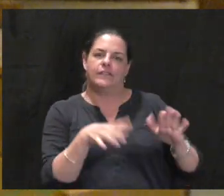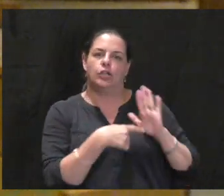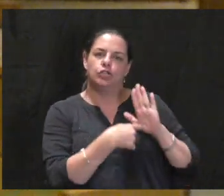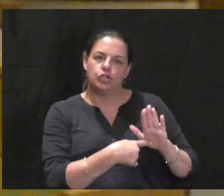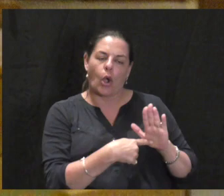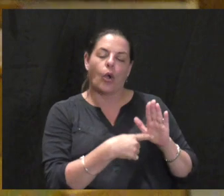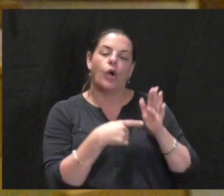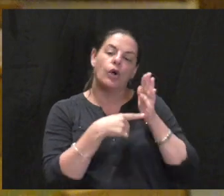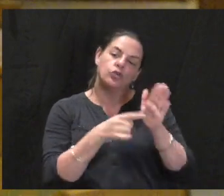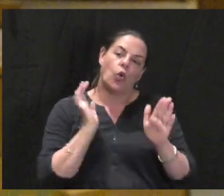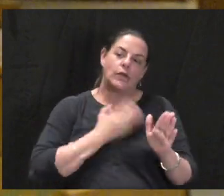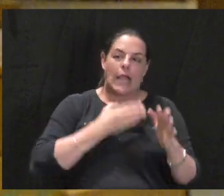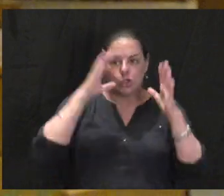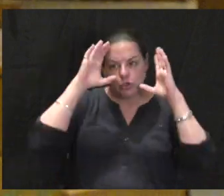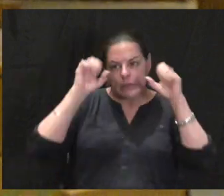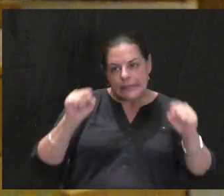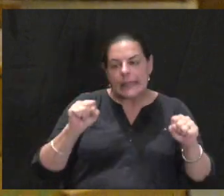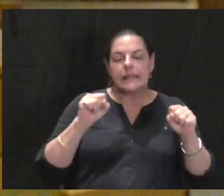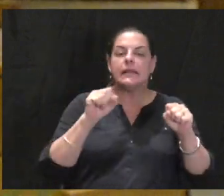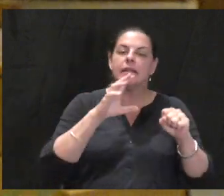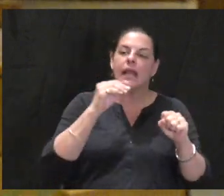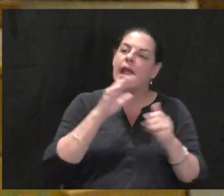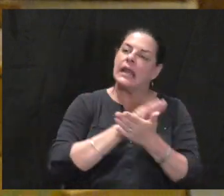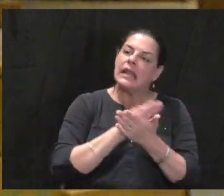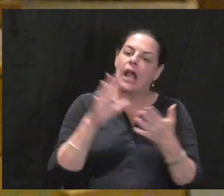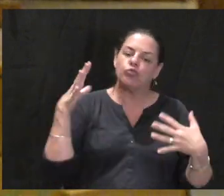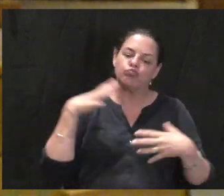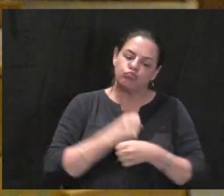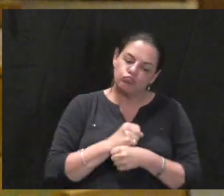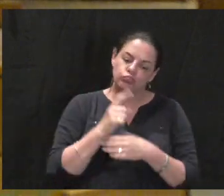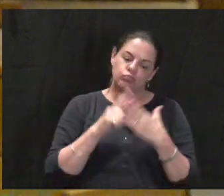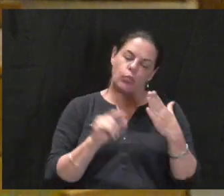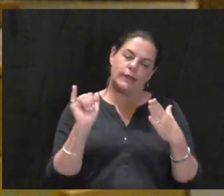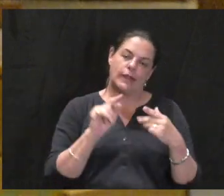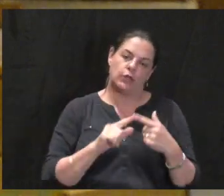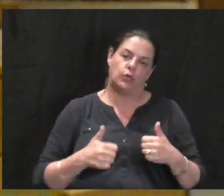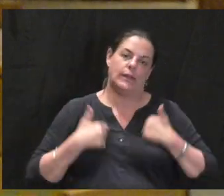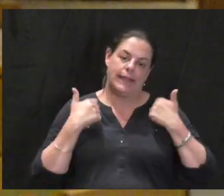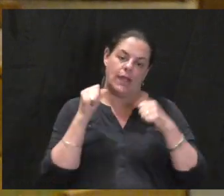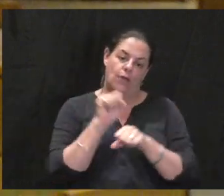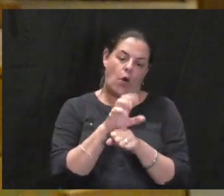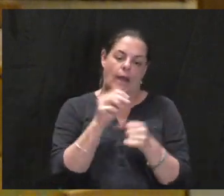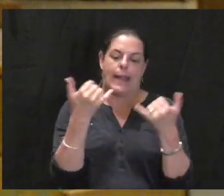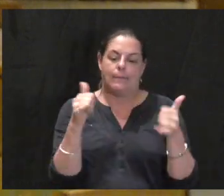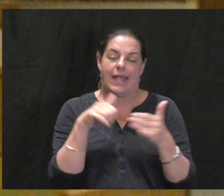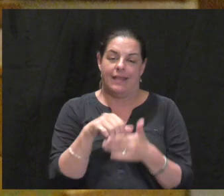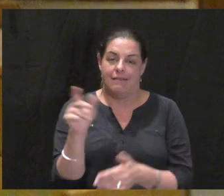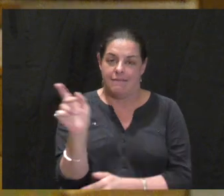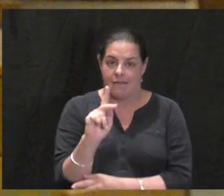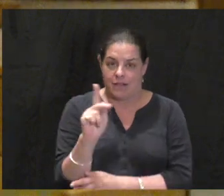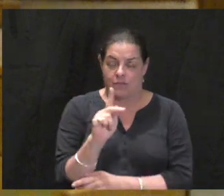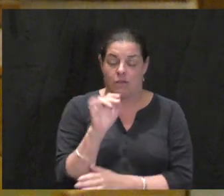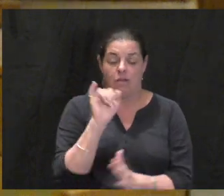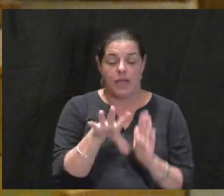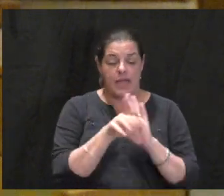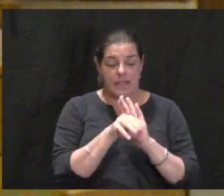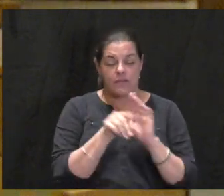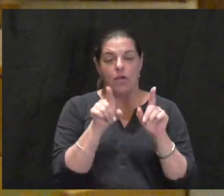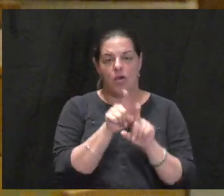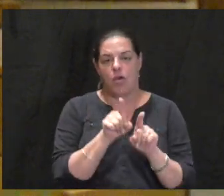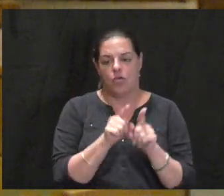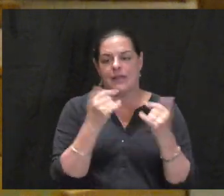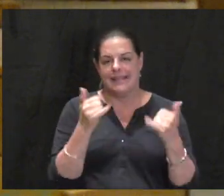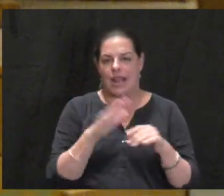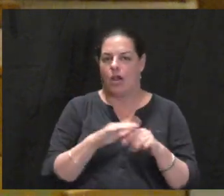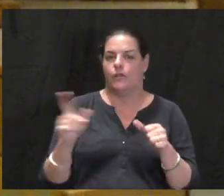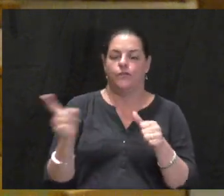very opening page on the careers website. So as soon as people get to that page, it's an immediate introduction to kind of who we are. As it